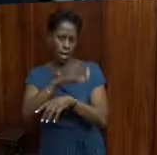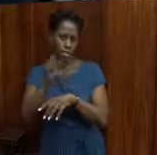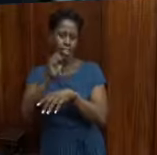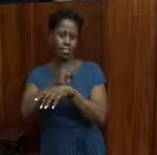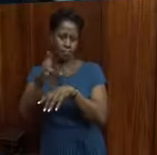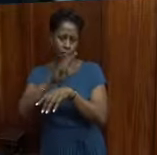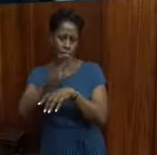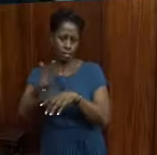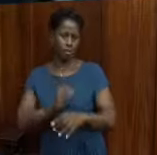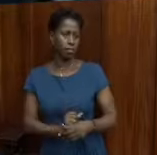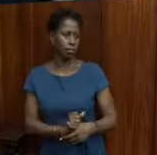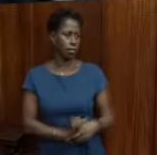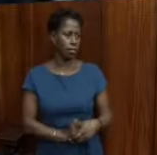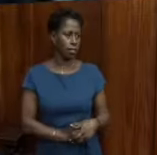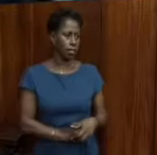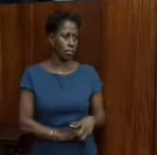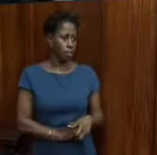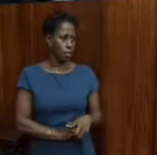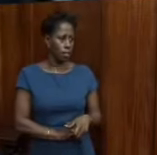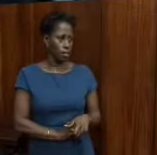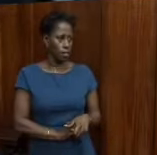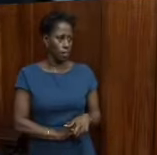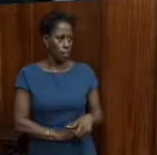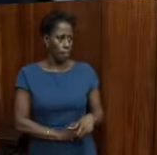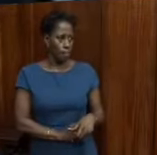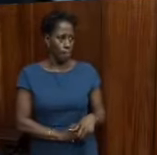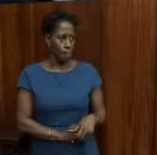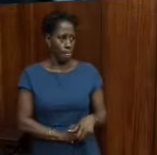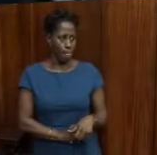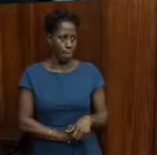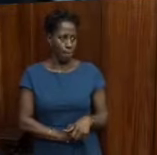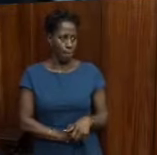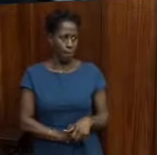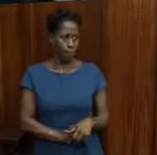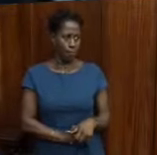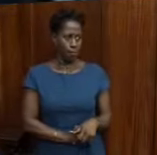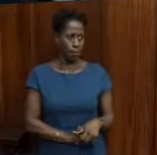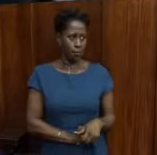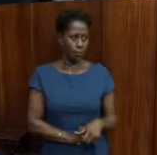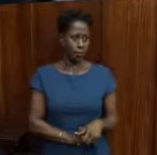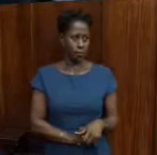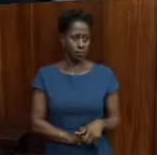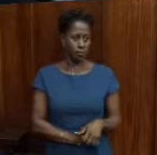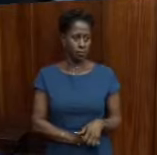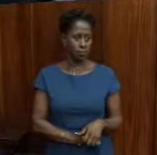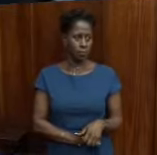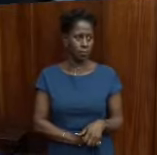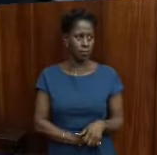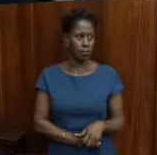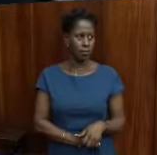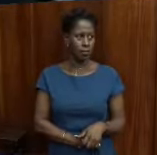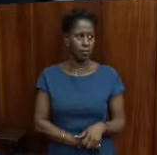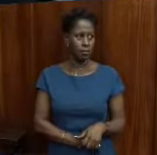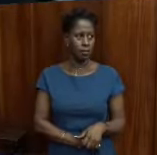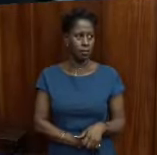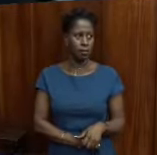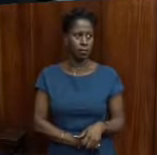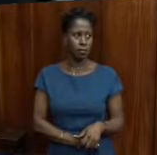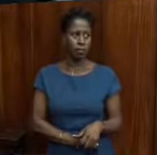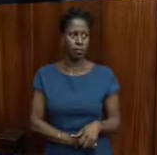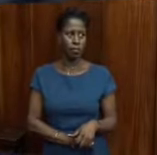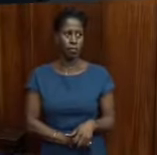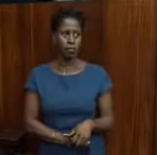This program will achieve its objectives by strengthening regional and national policies and institutional frameworks to bring back business